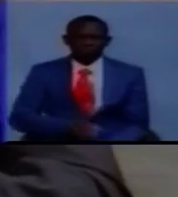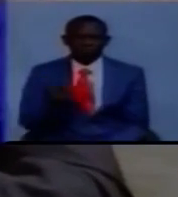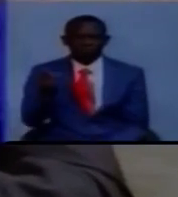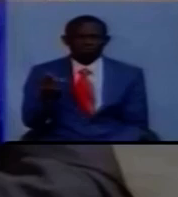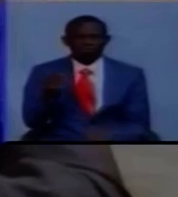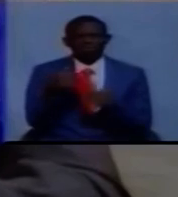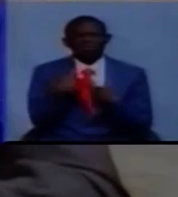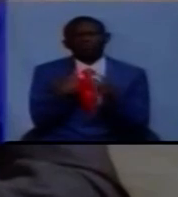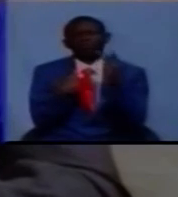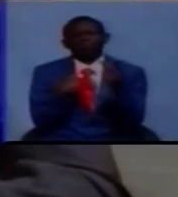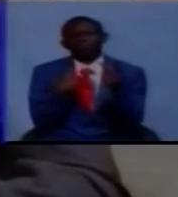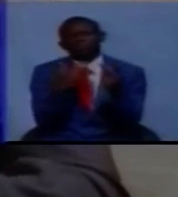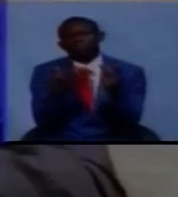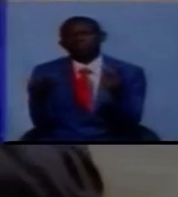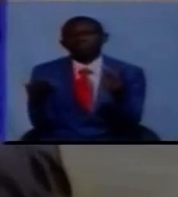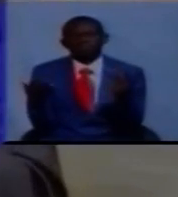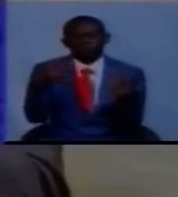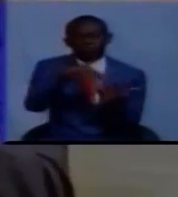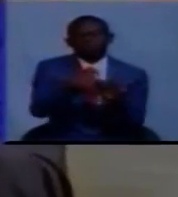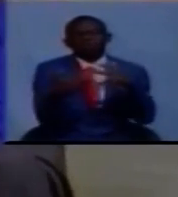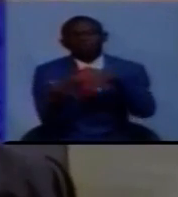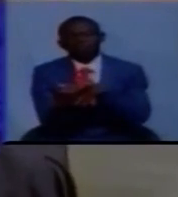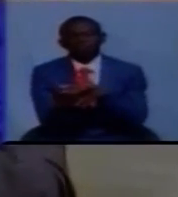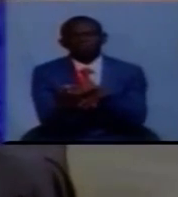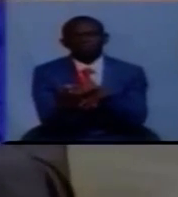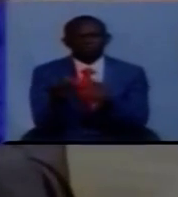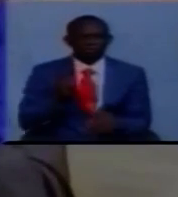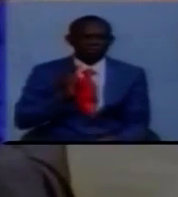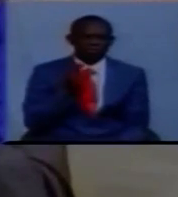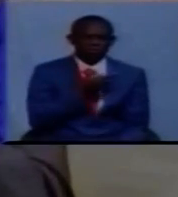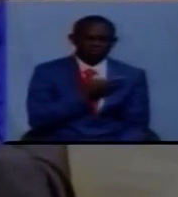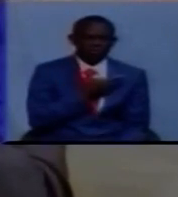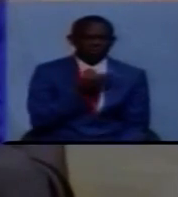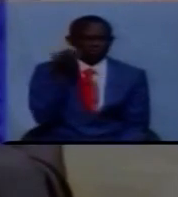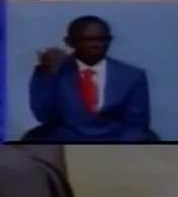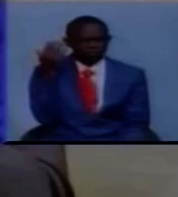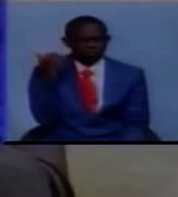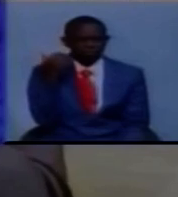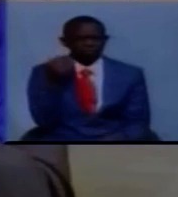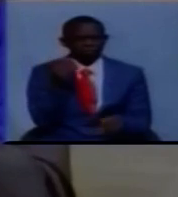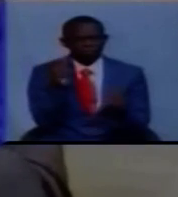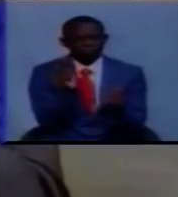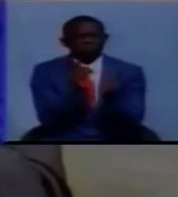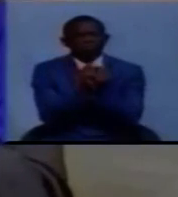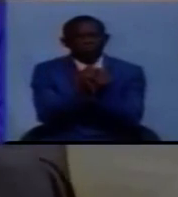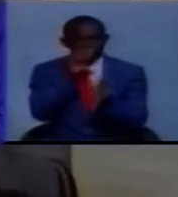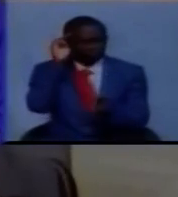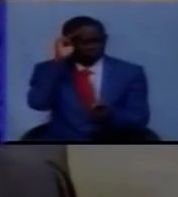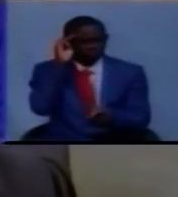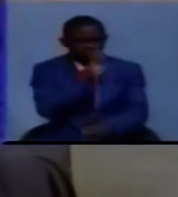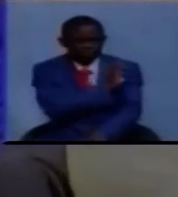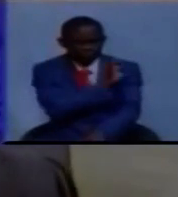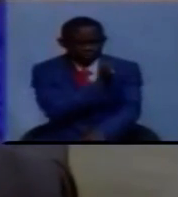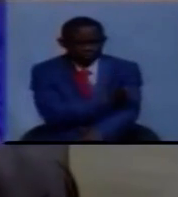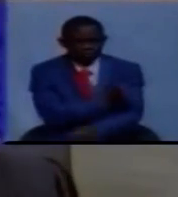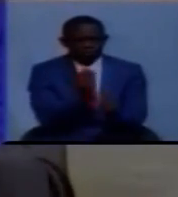the focus. So what we did was we had to separate the two. When we met with the Minister of Energy, and myself, we